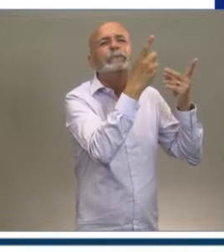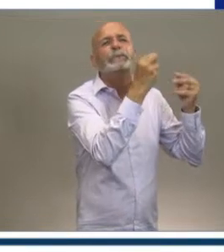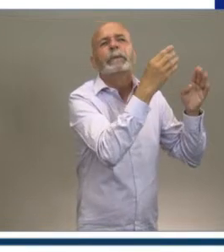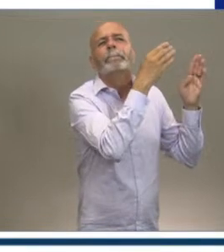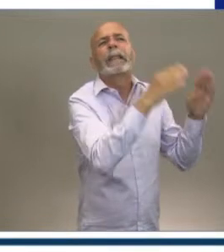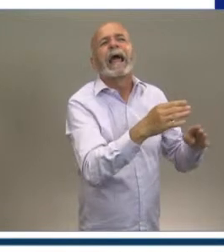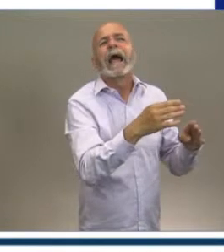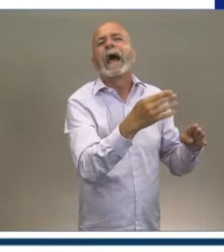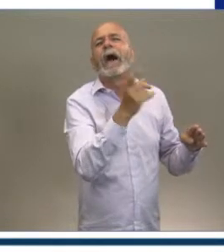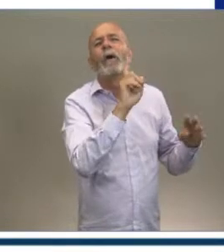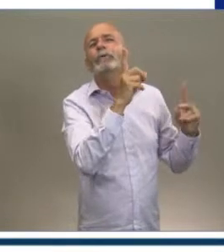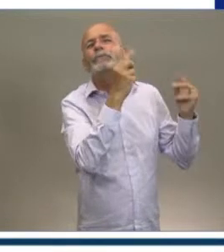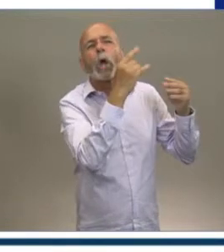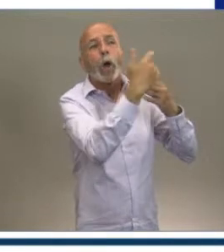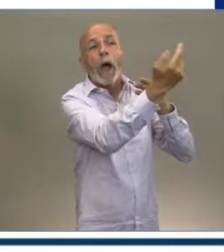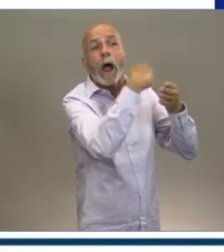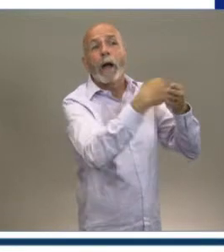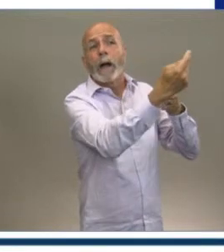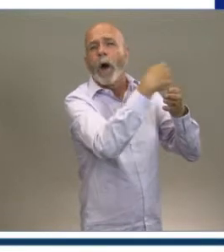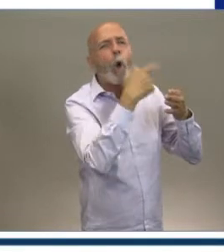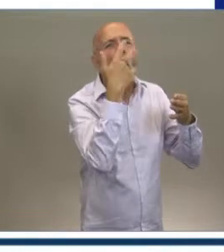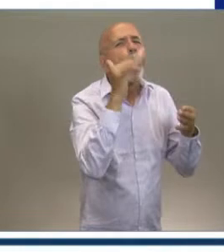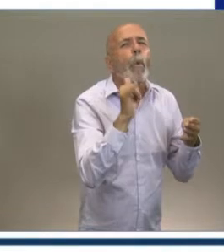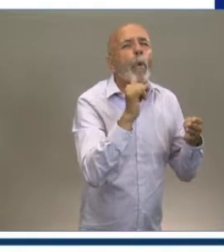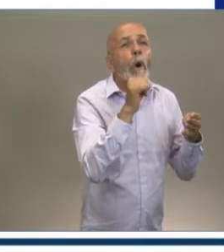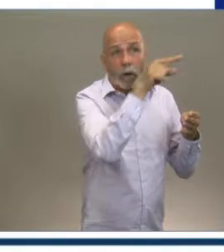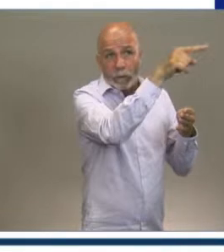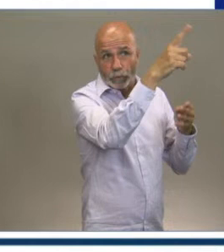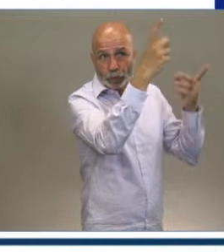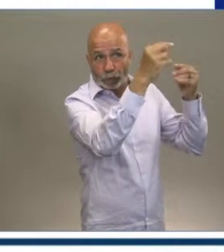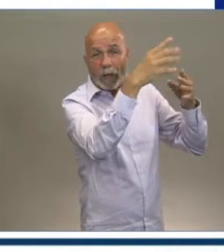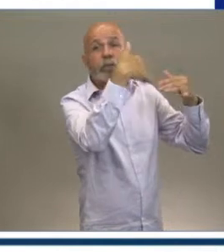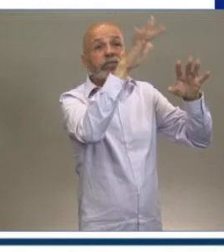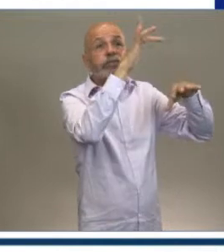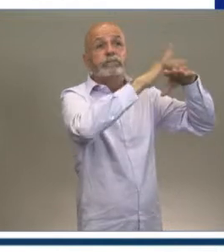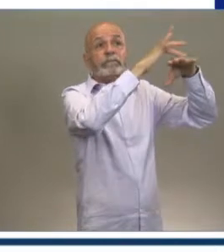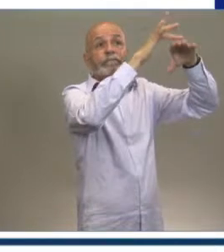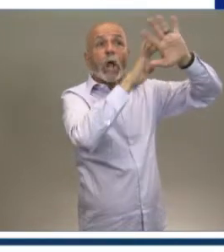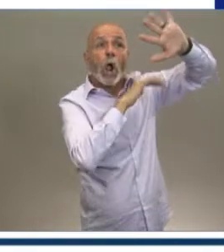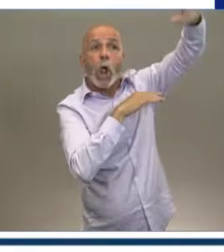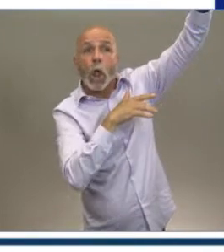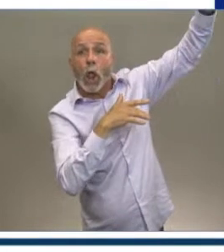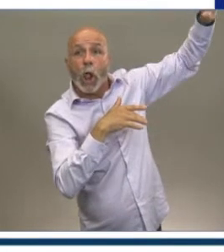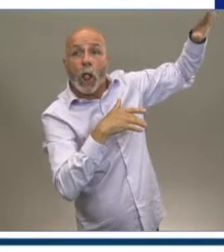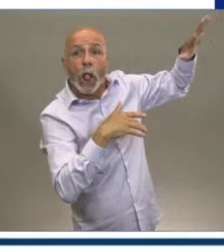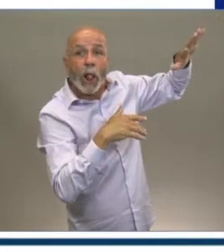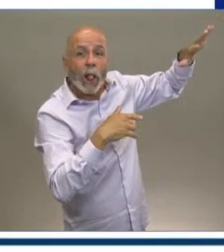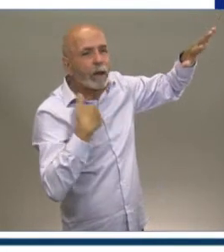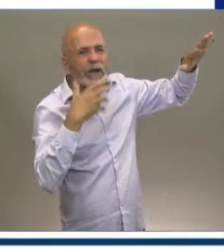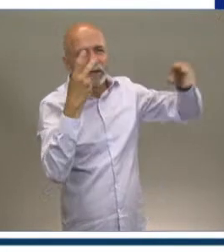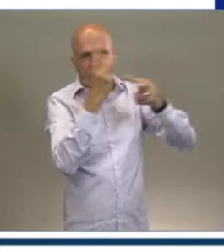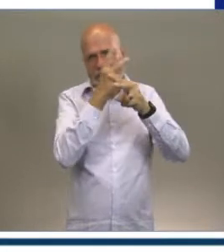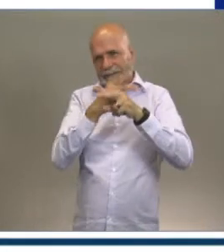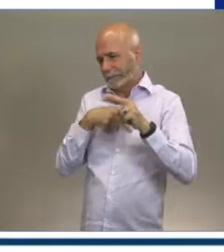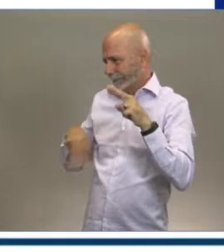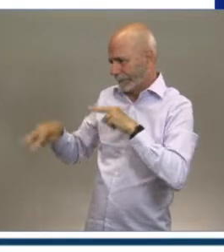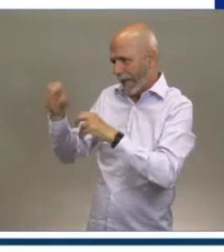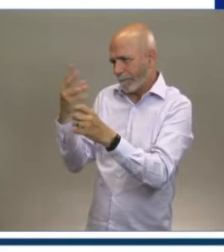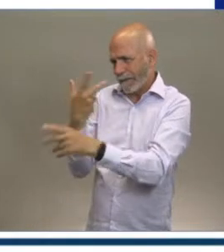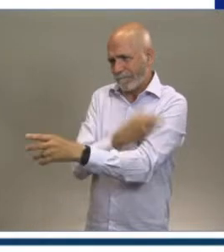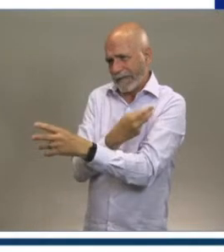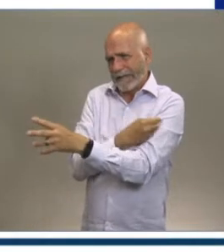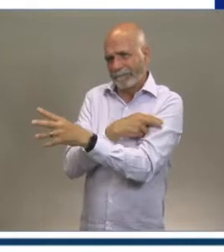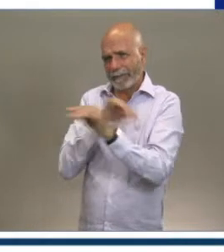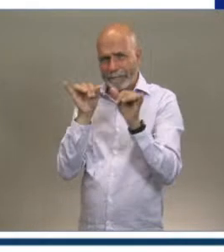people coming in, monitoring our uptake of vaccines into Nova Scotians' arms. So we did all that.